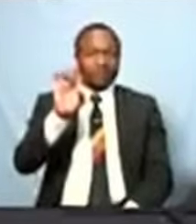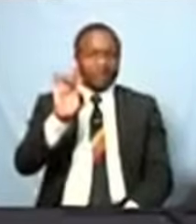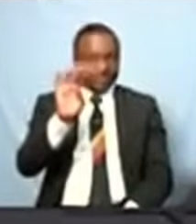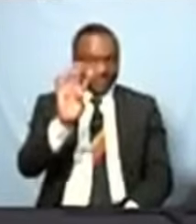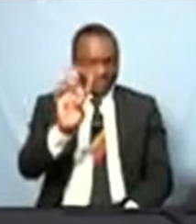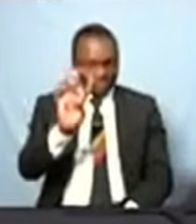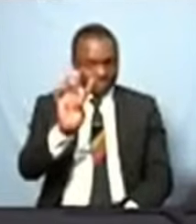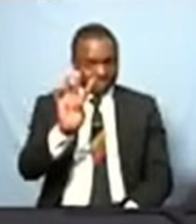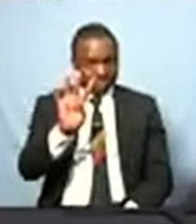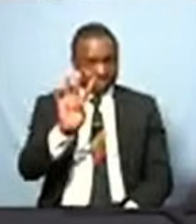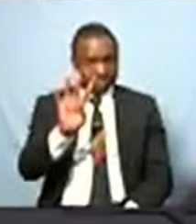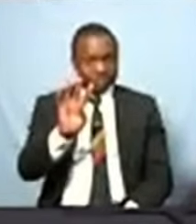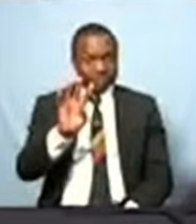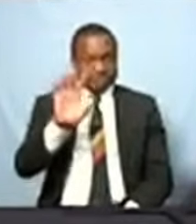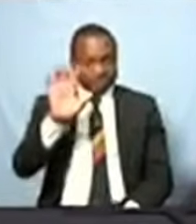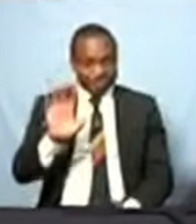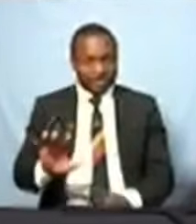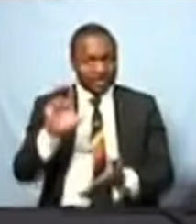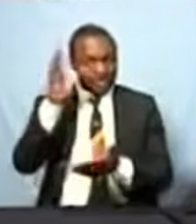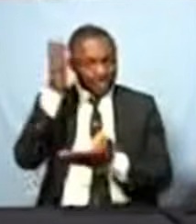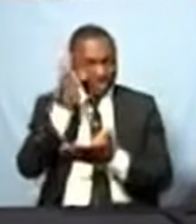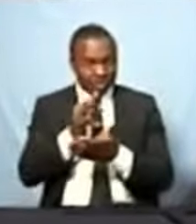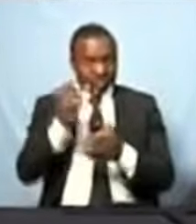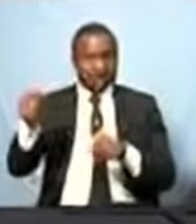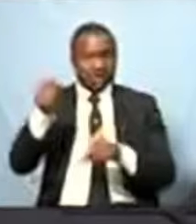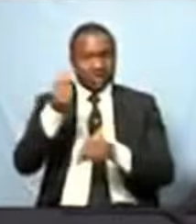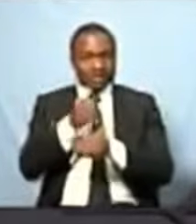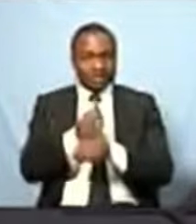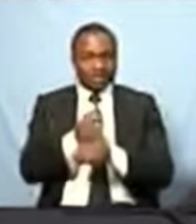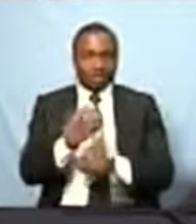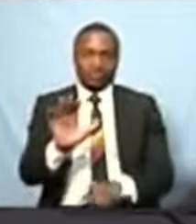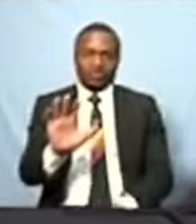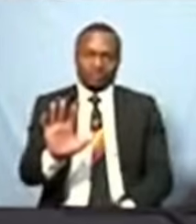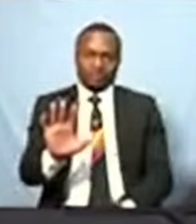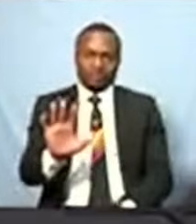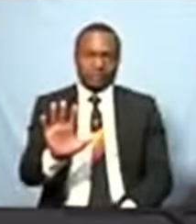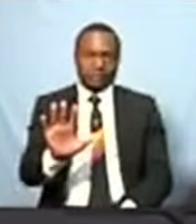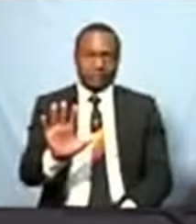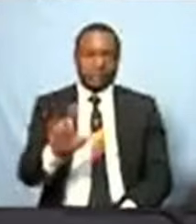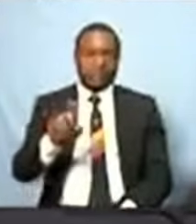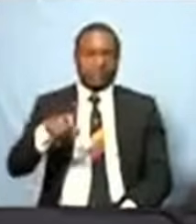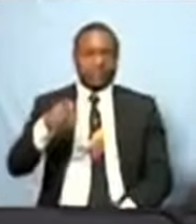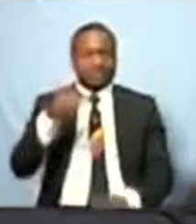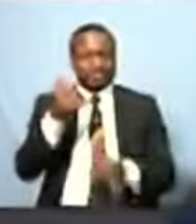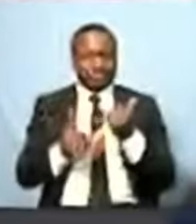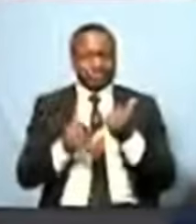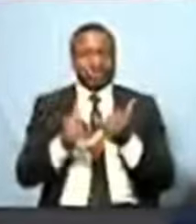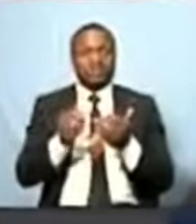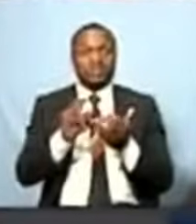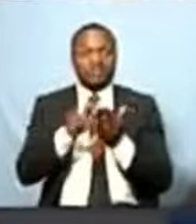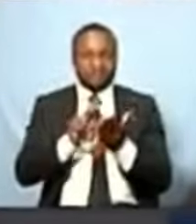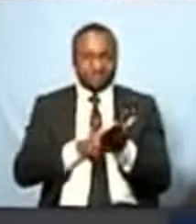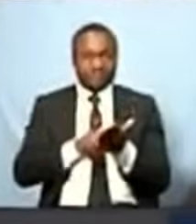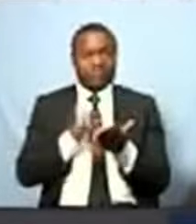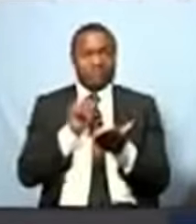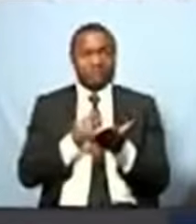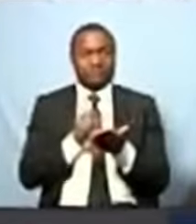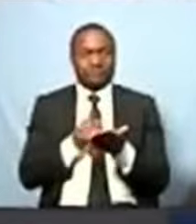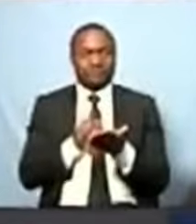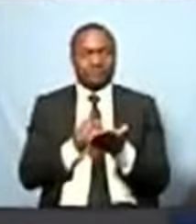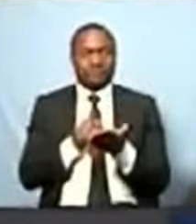184, where permanent secretaries are appointed by the President. Well, Order Witness, you may need to summarize your submission. This is